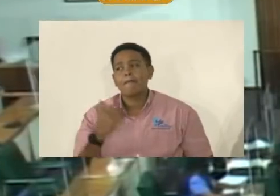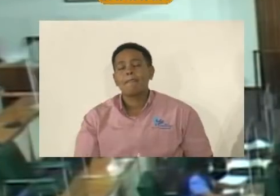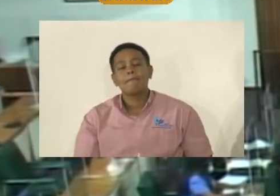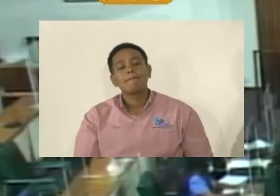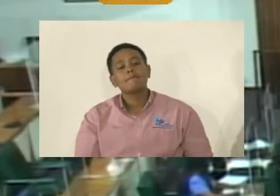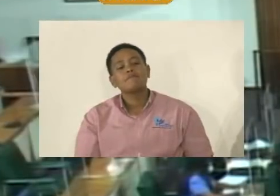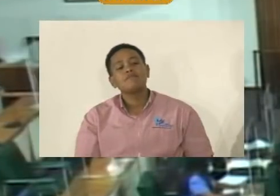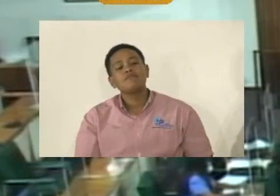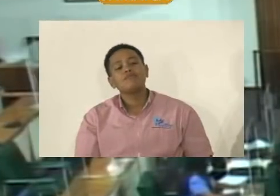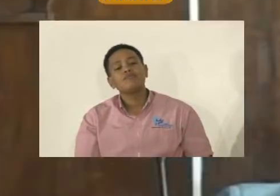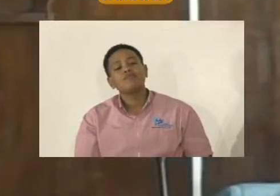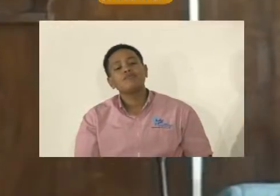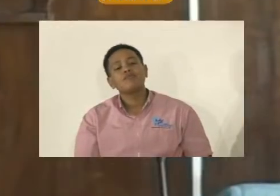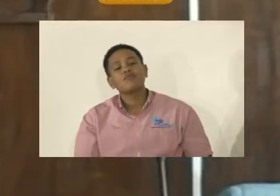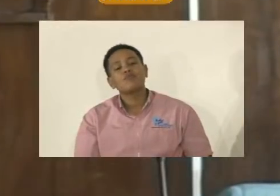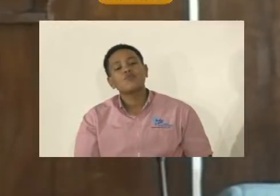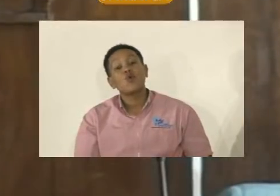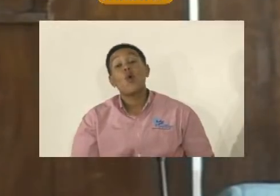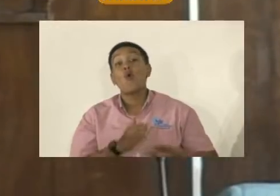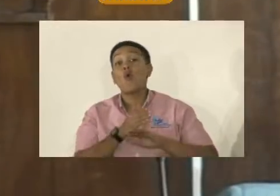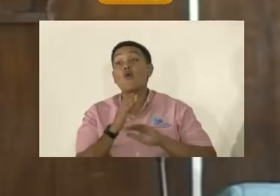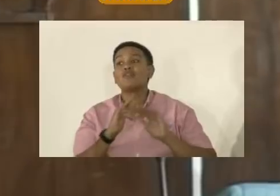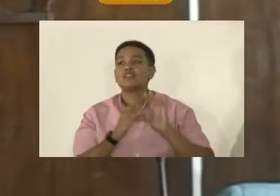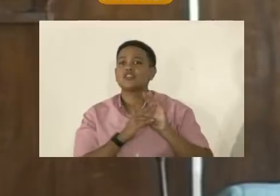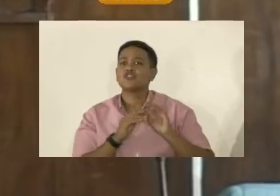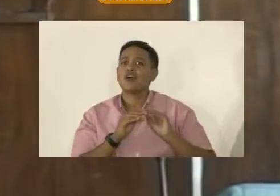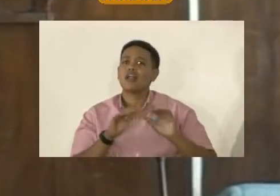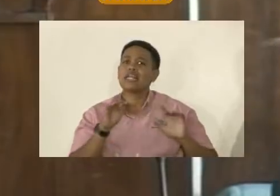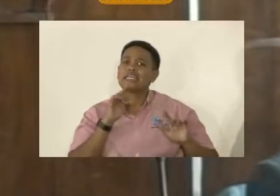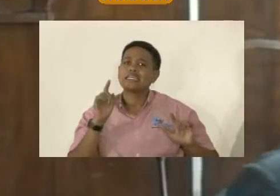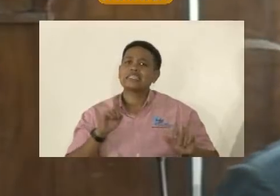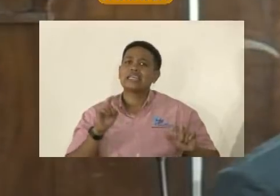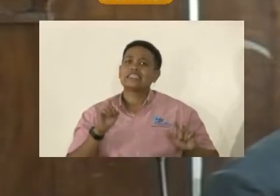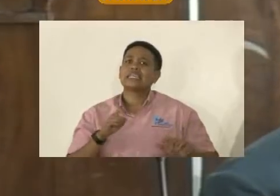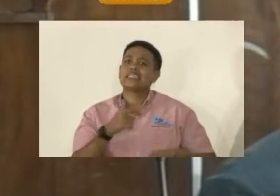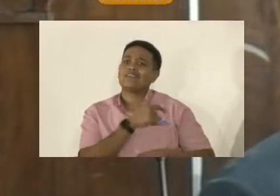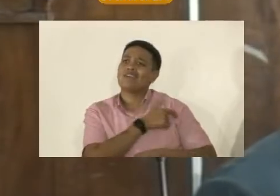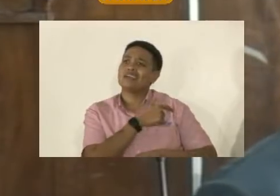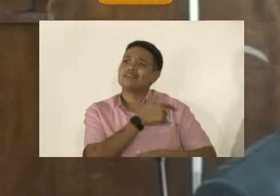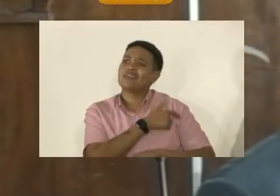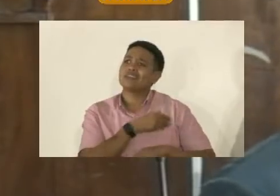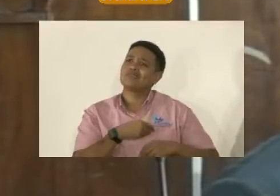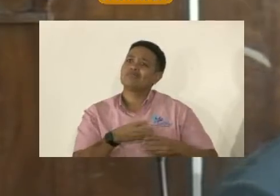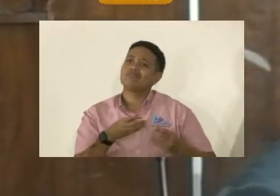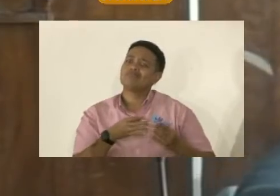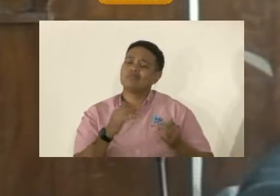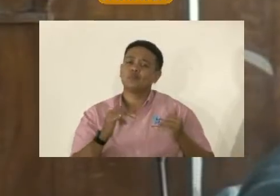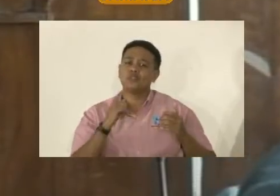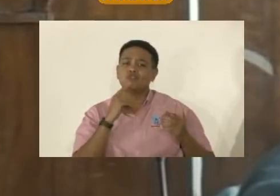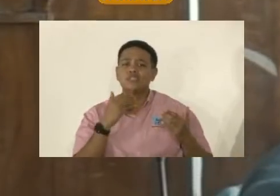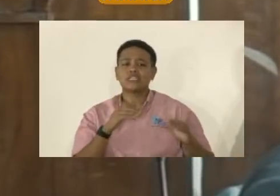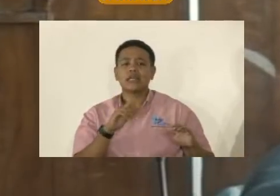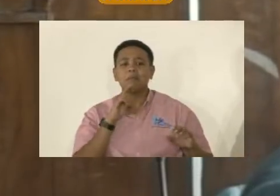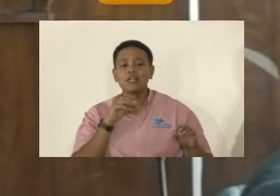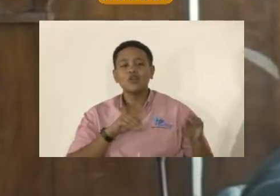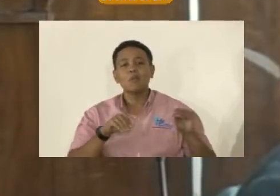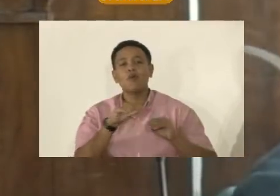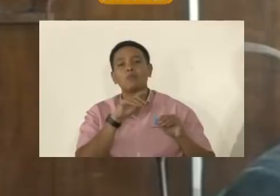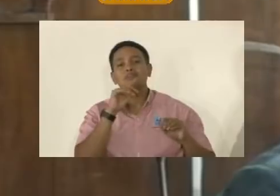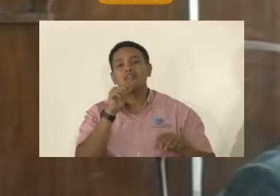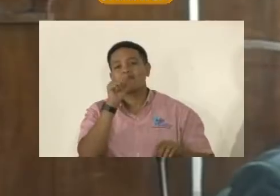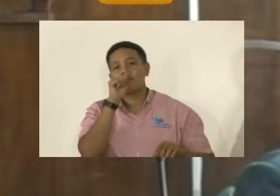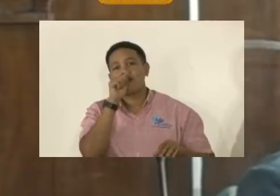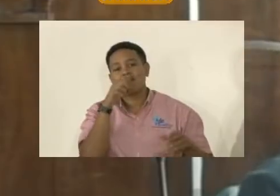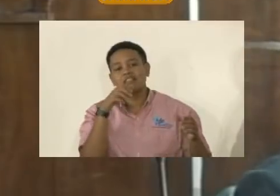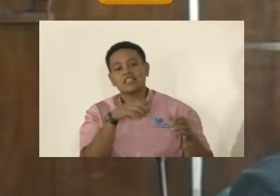The over-centralization of testing and vaccinations, which limited the mobilization of private sector